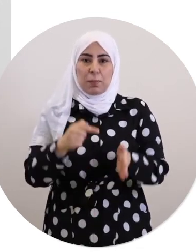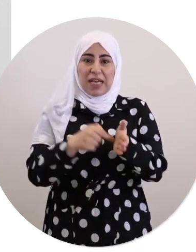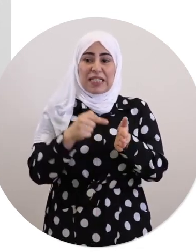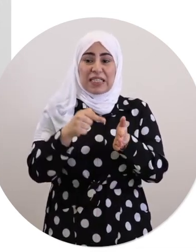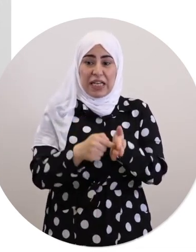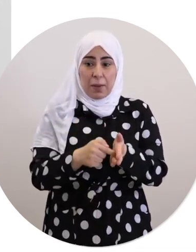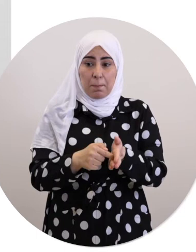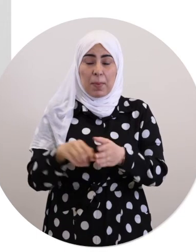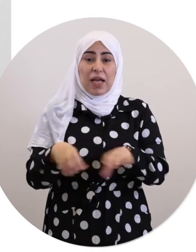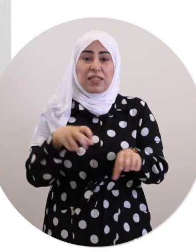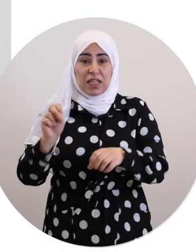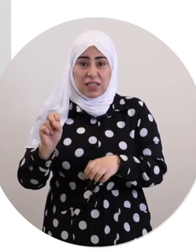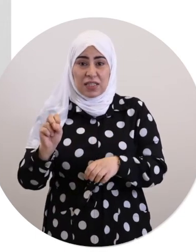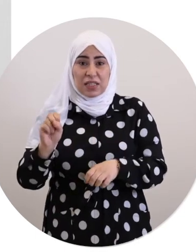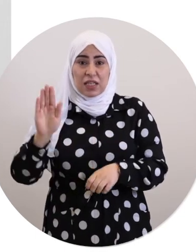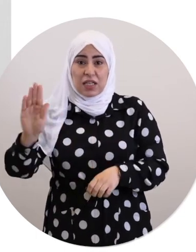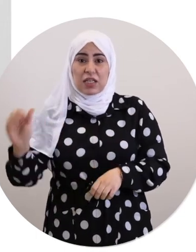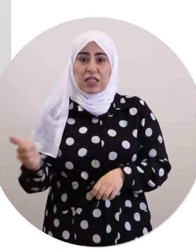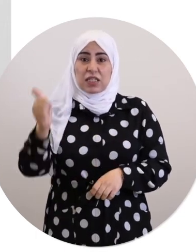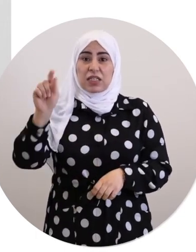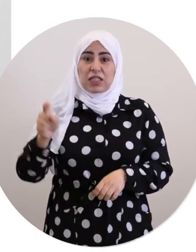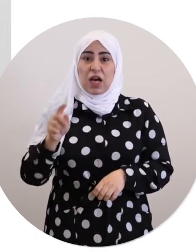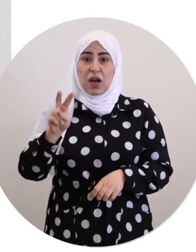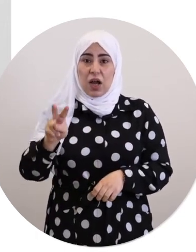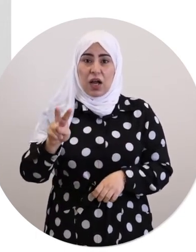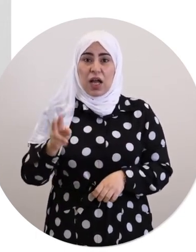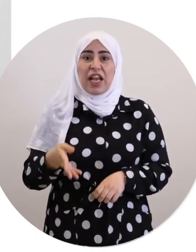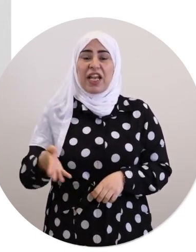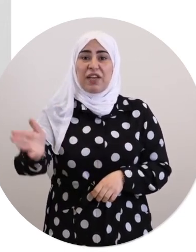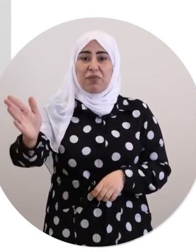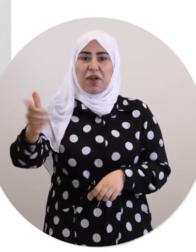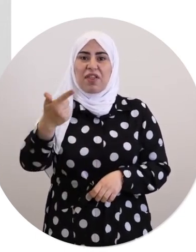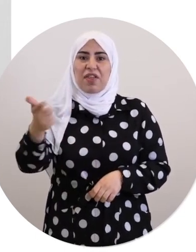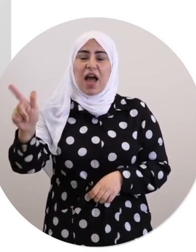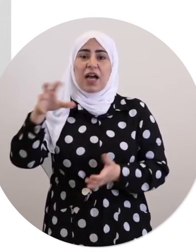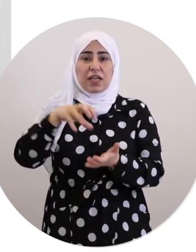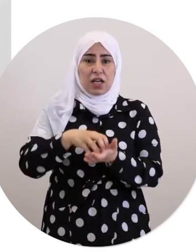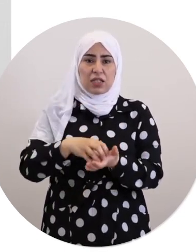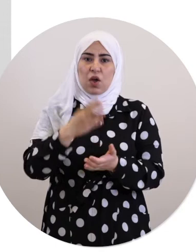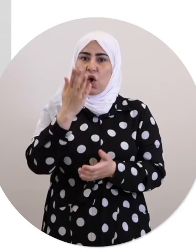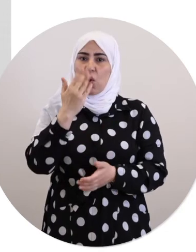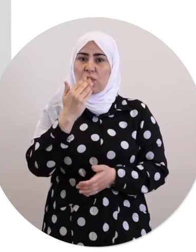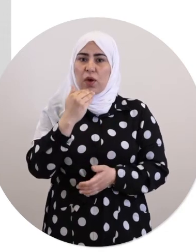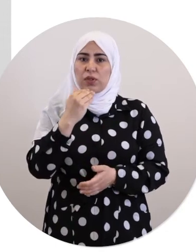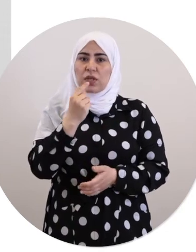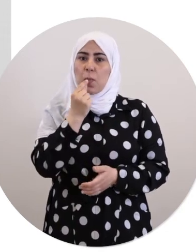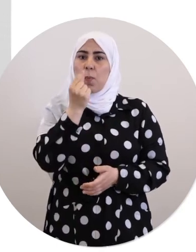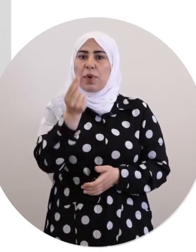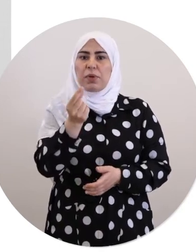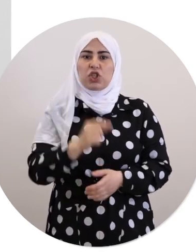S. This is very important. Make sure if you add do, did, or does, that you change the tense of the verb